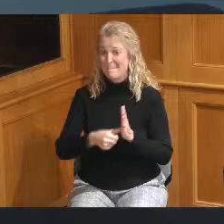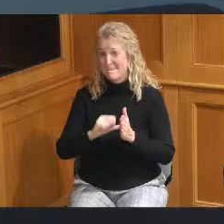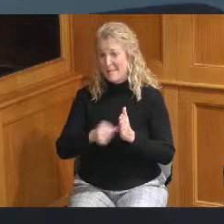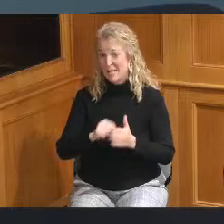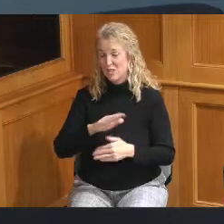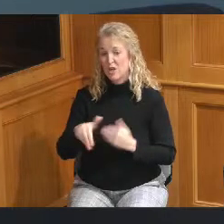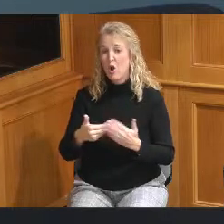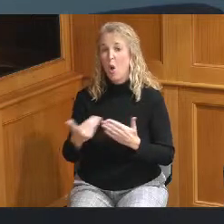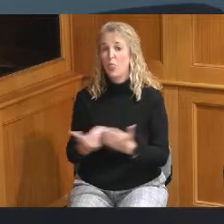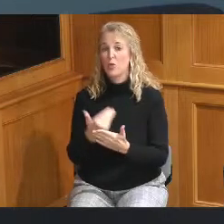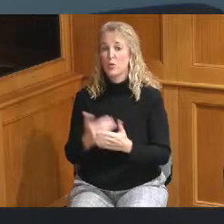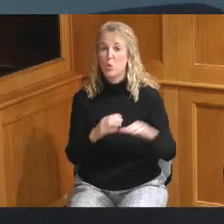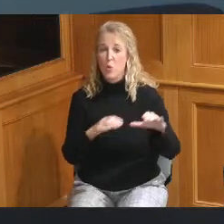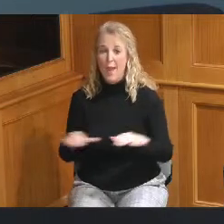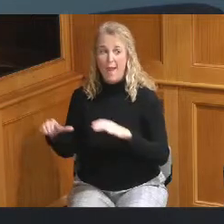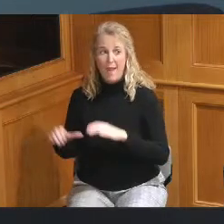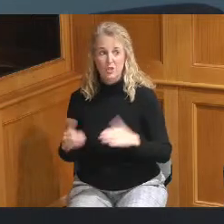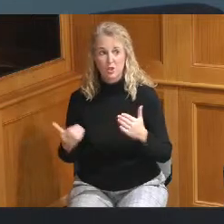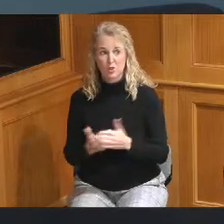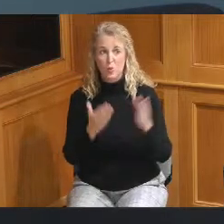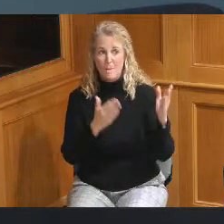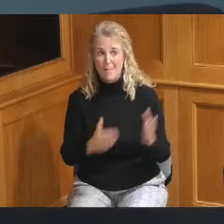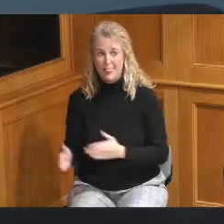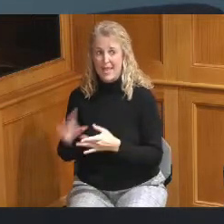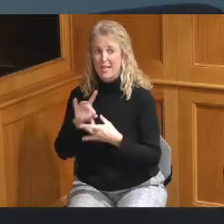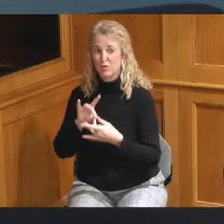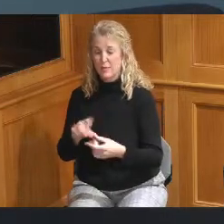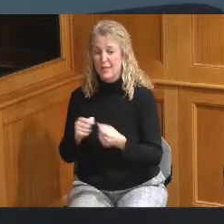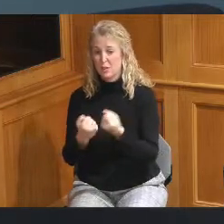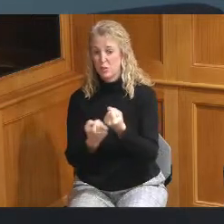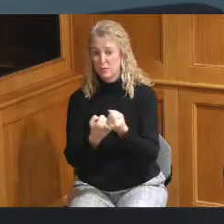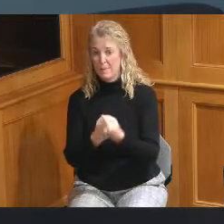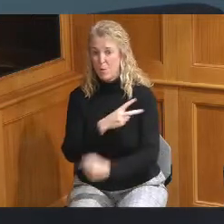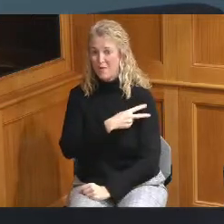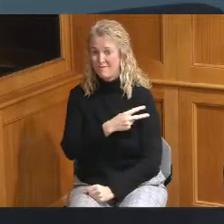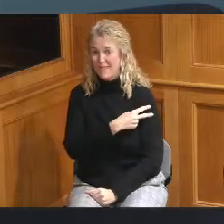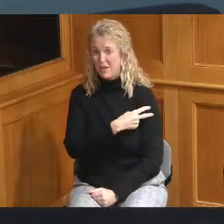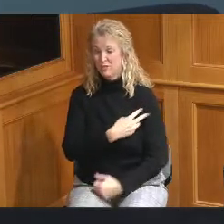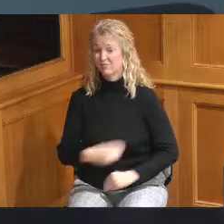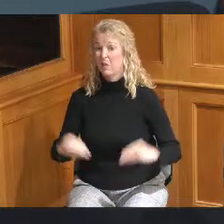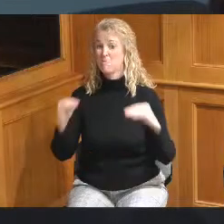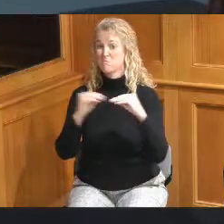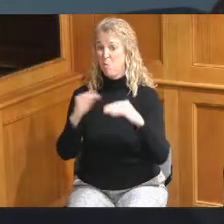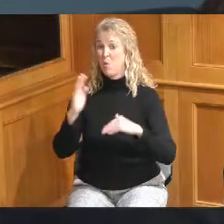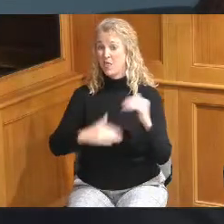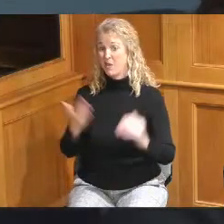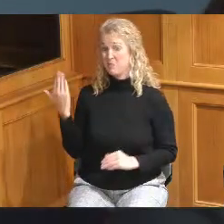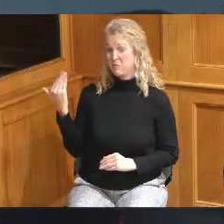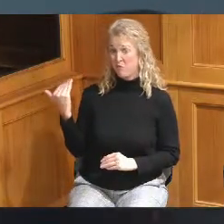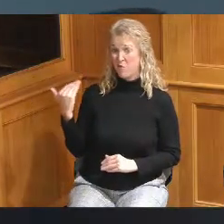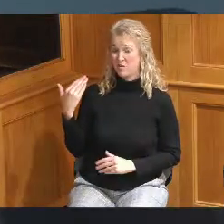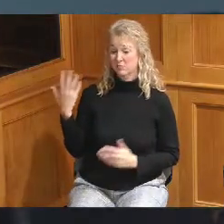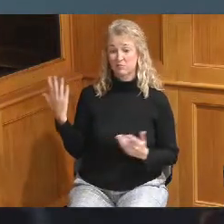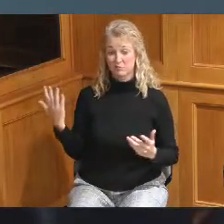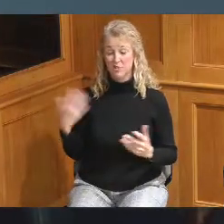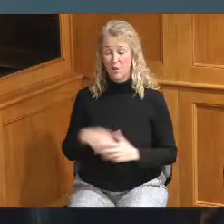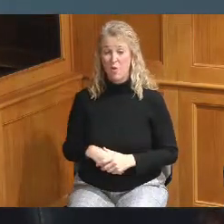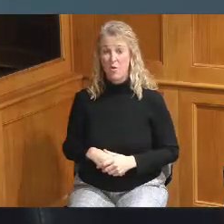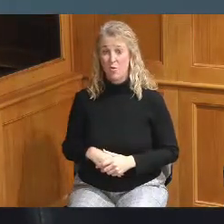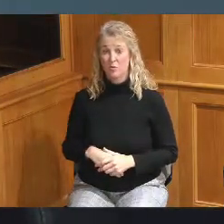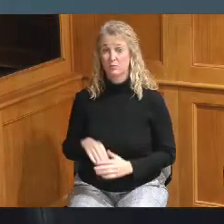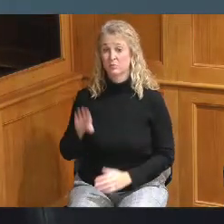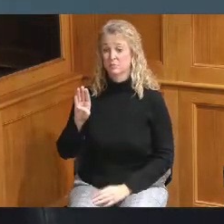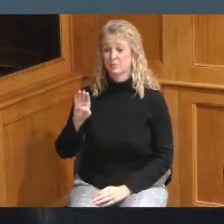benefits and new actions that they have to support veterans even more than they have in the past. So